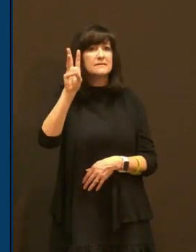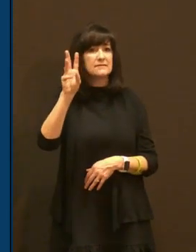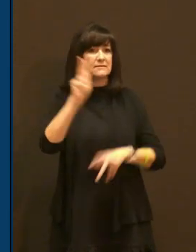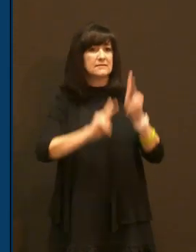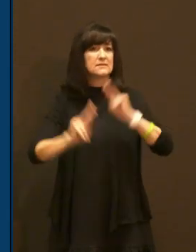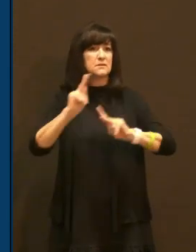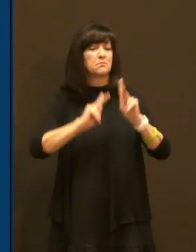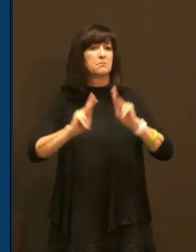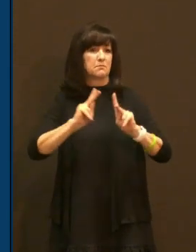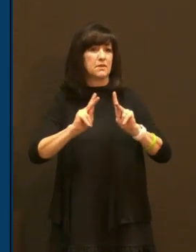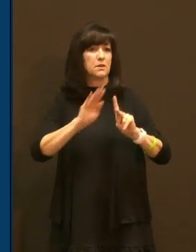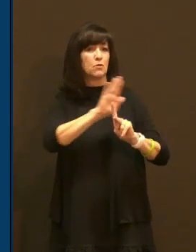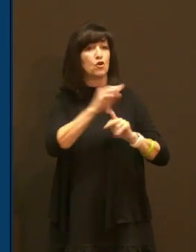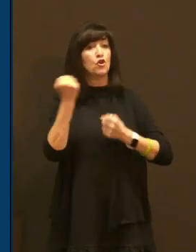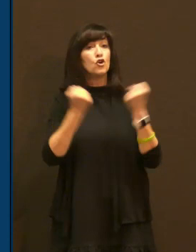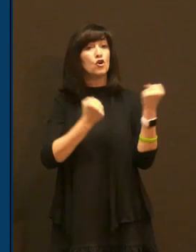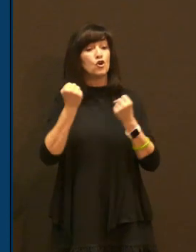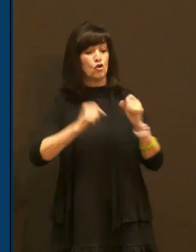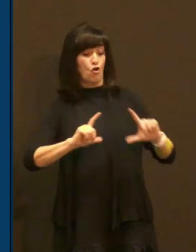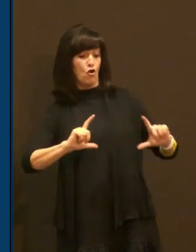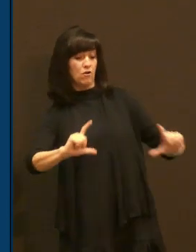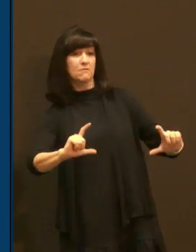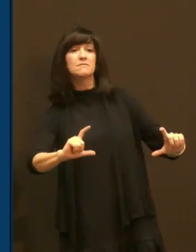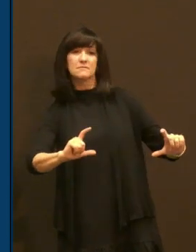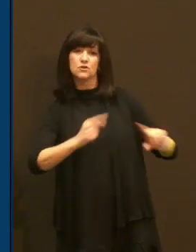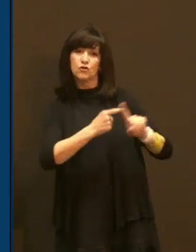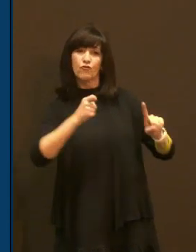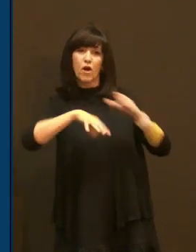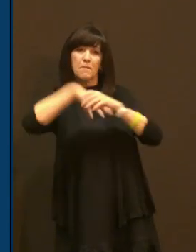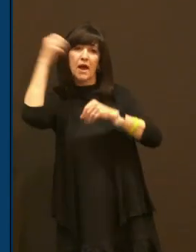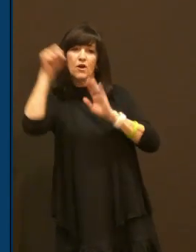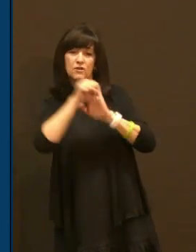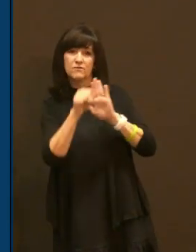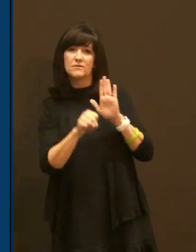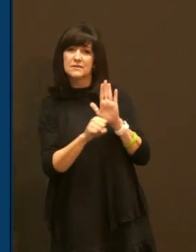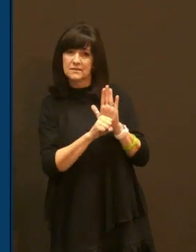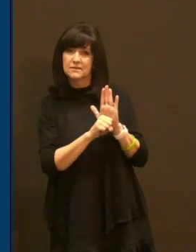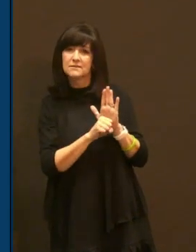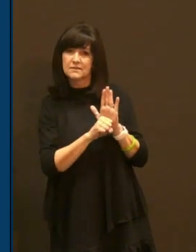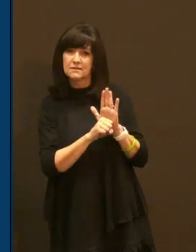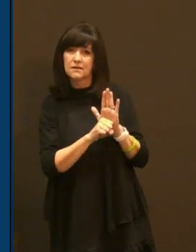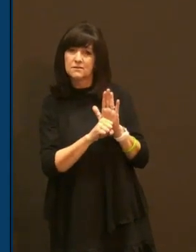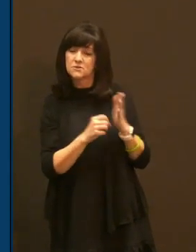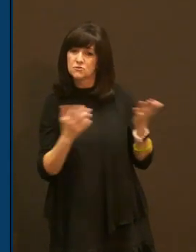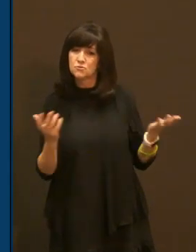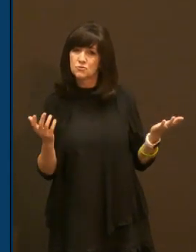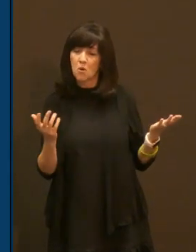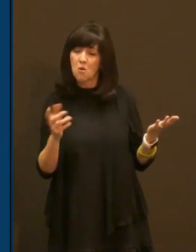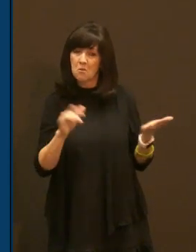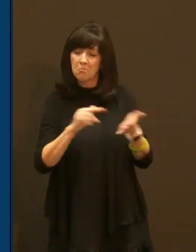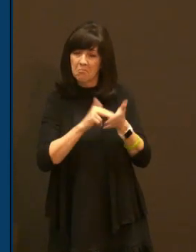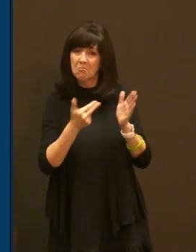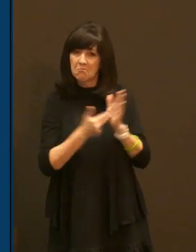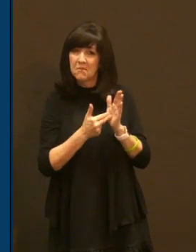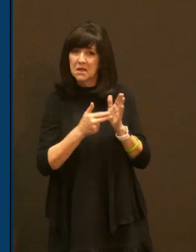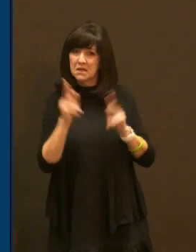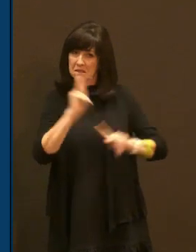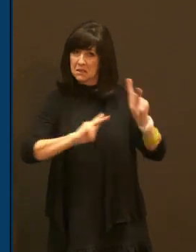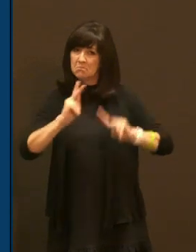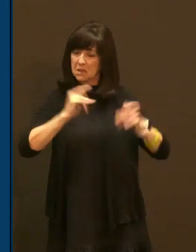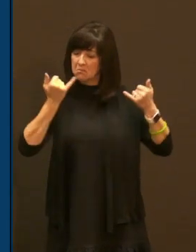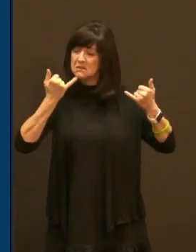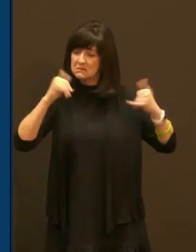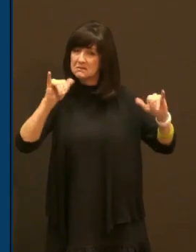so we're not in some places getting a lot of voluntary compliance, and we did